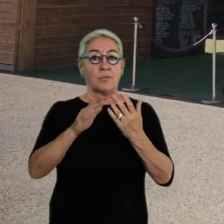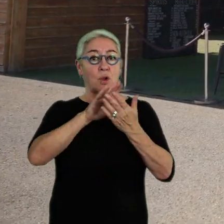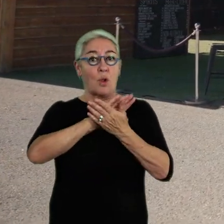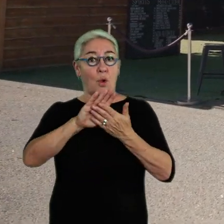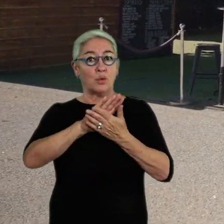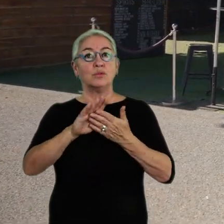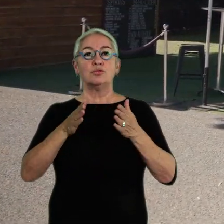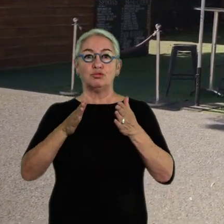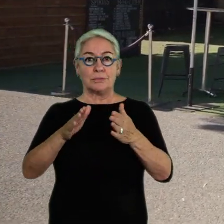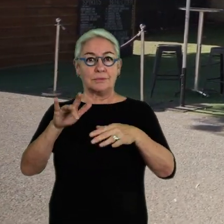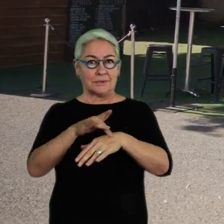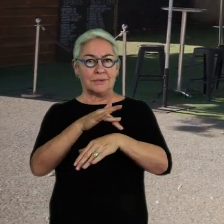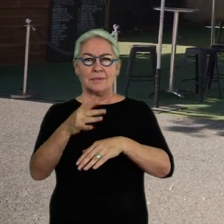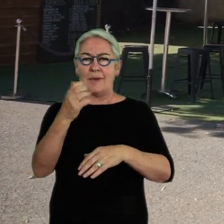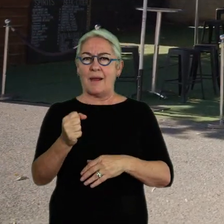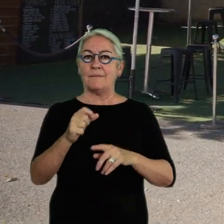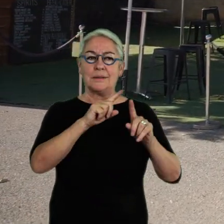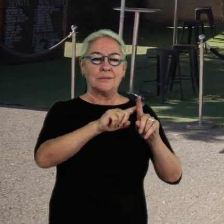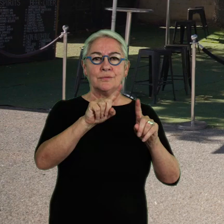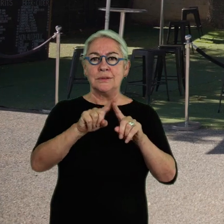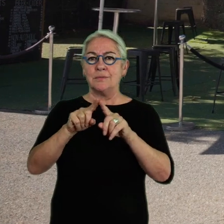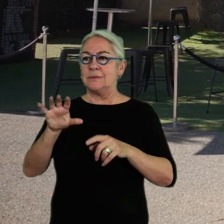Holden Street Theatres consists of 4 spaces: